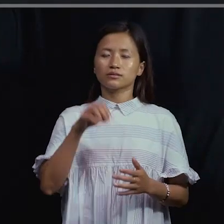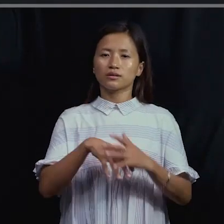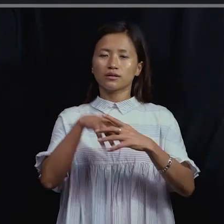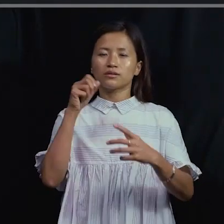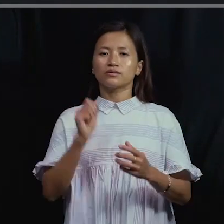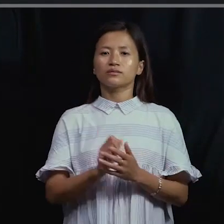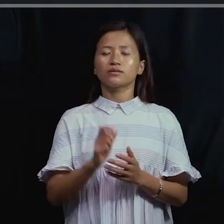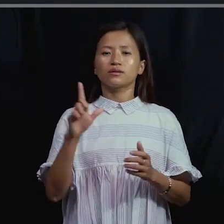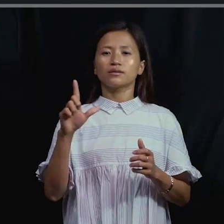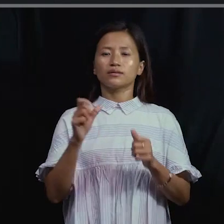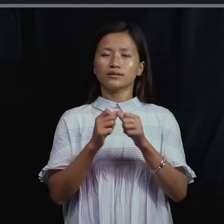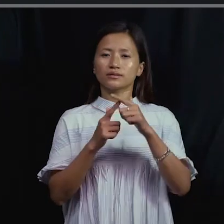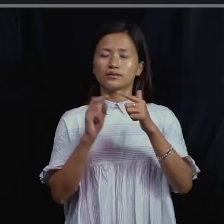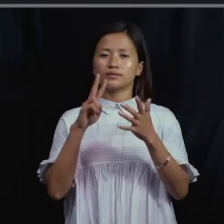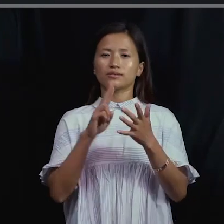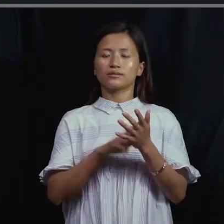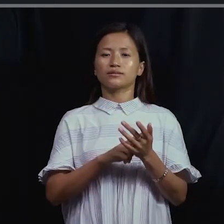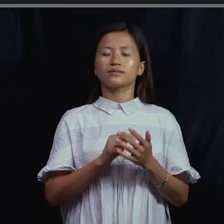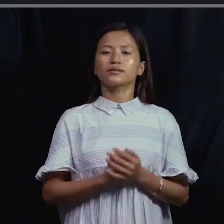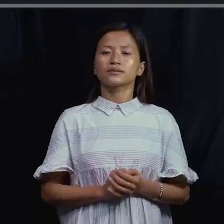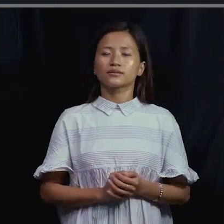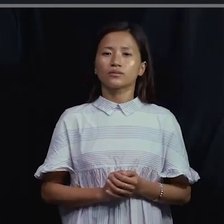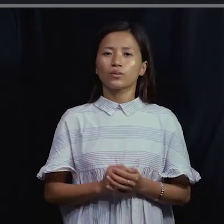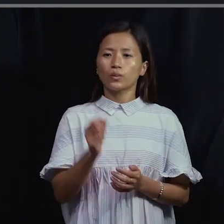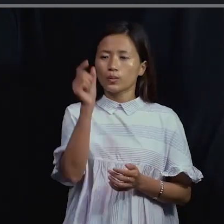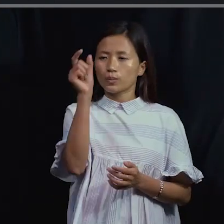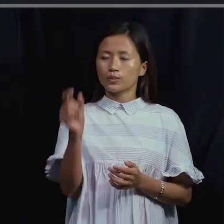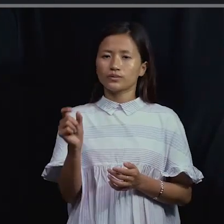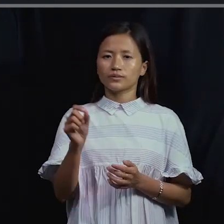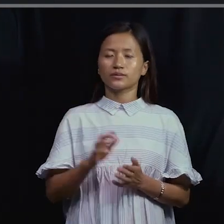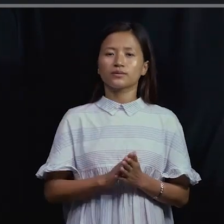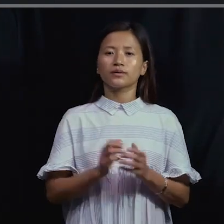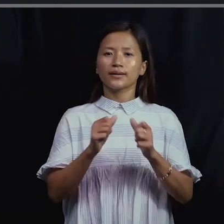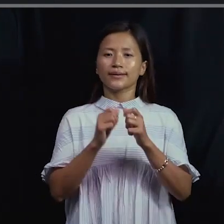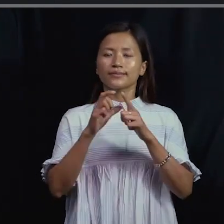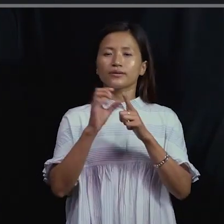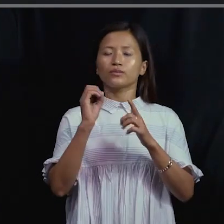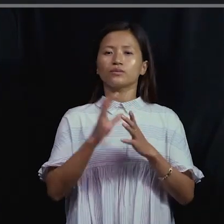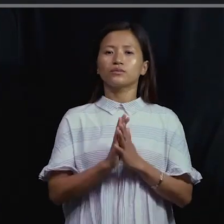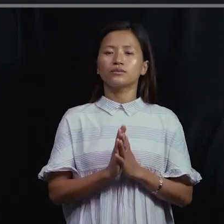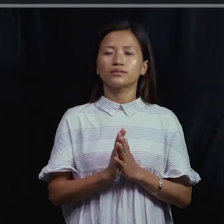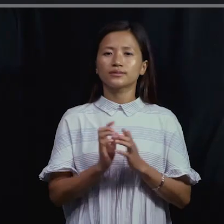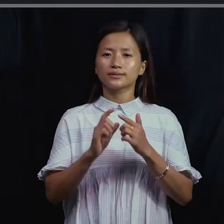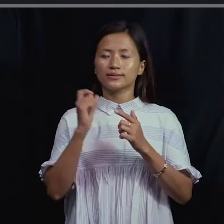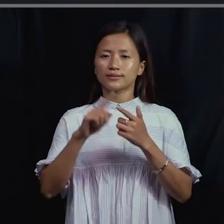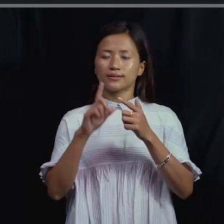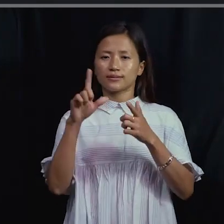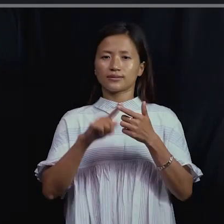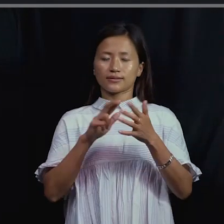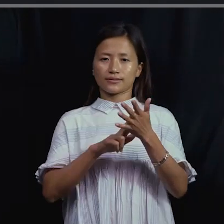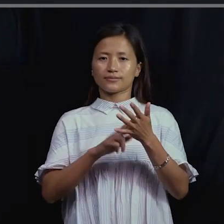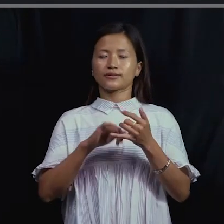the Latin language, and the Latin word adolescere, this adolescent is taken out from